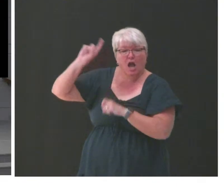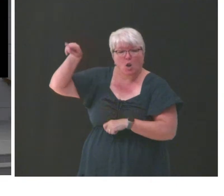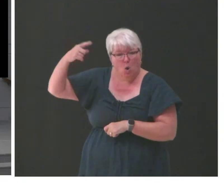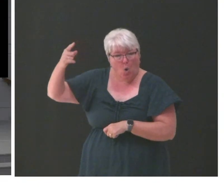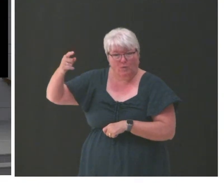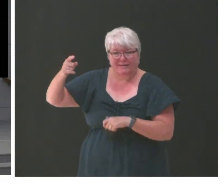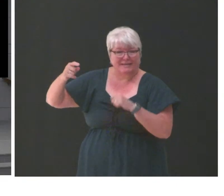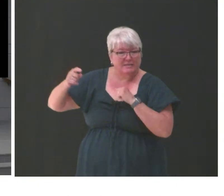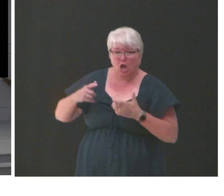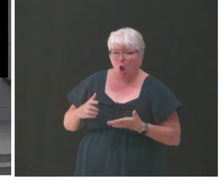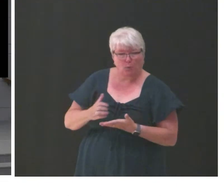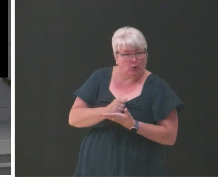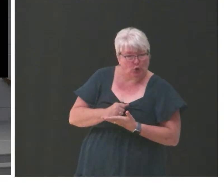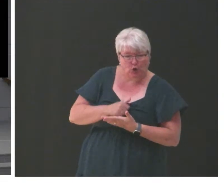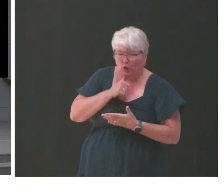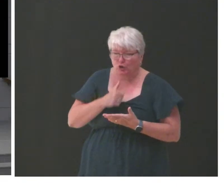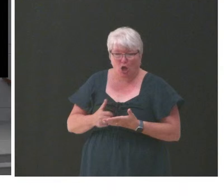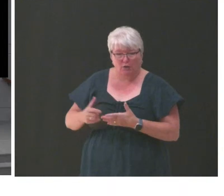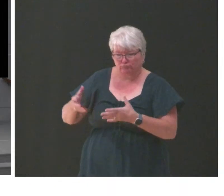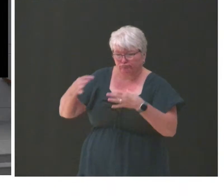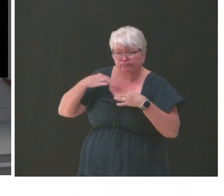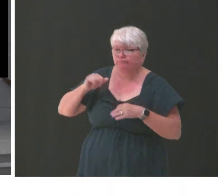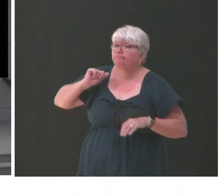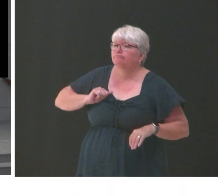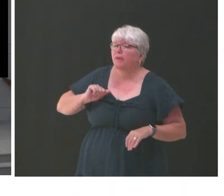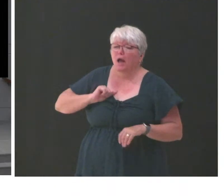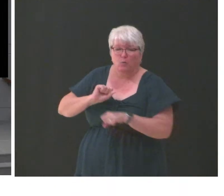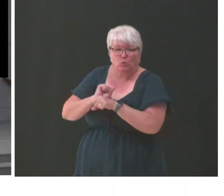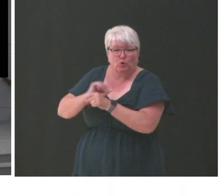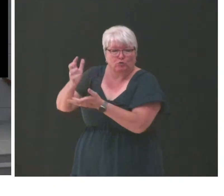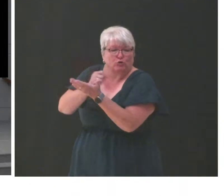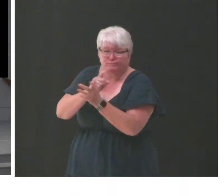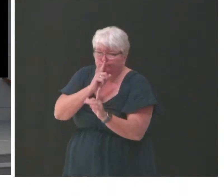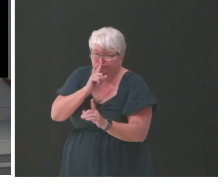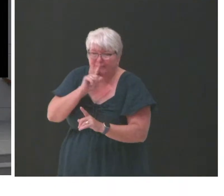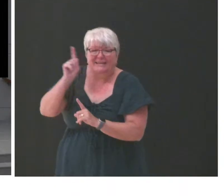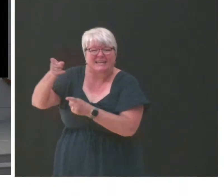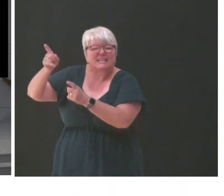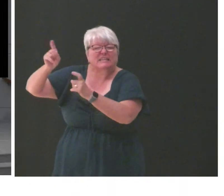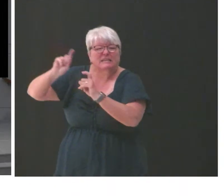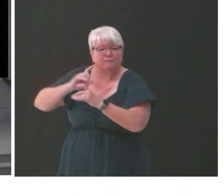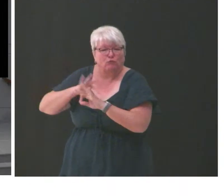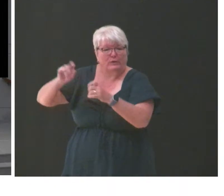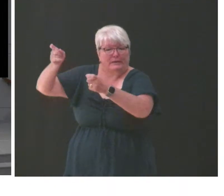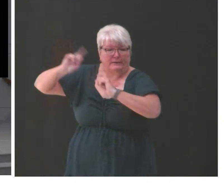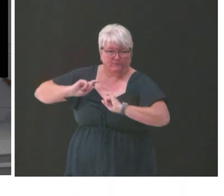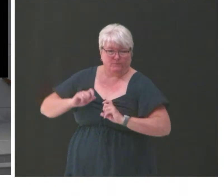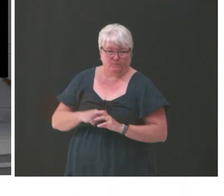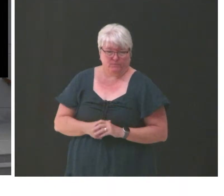not anything you can earn, not anything you deserve, but it's something that He has given to us.